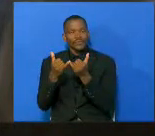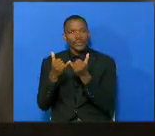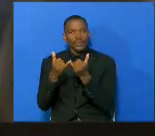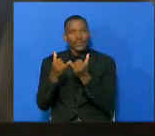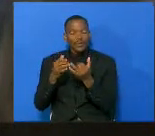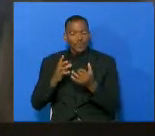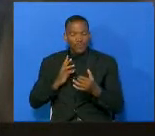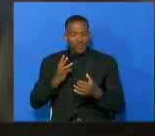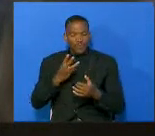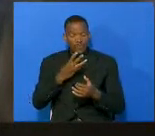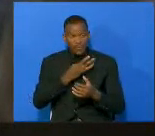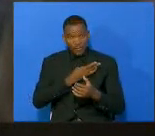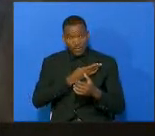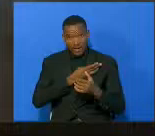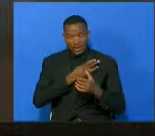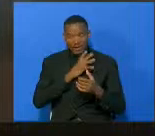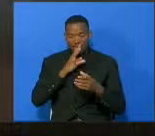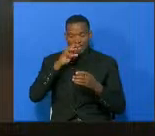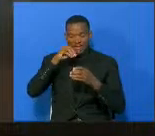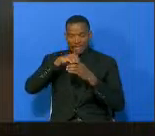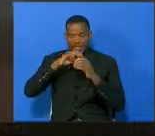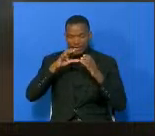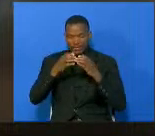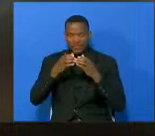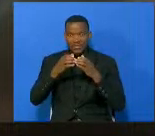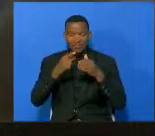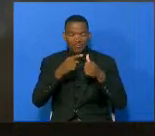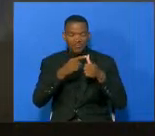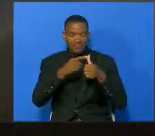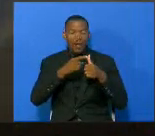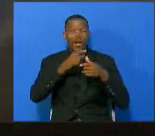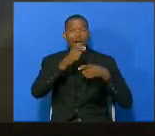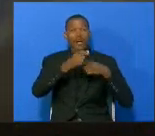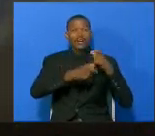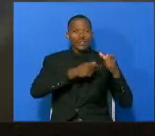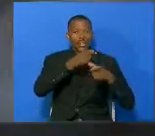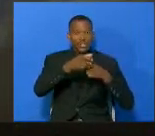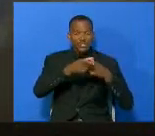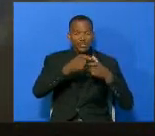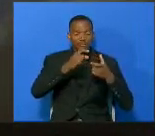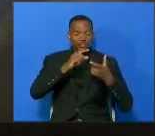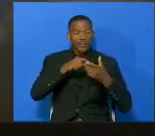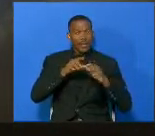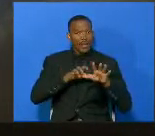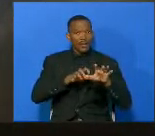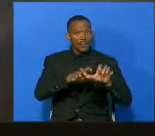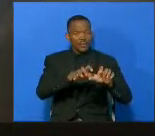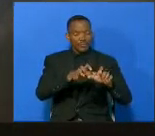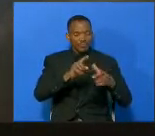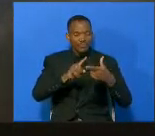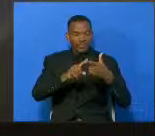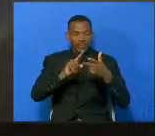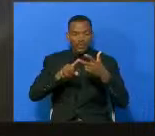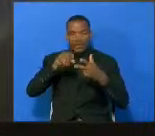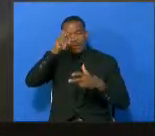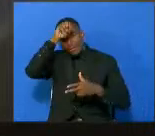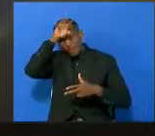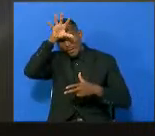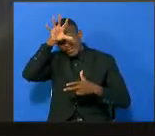We covered areas, agriculture, livestock,